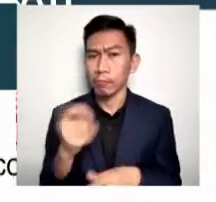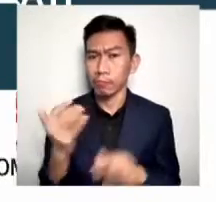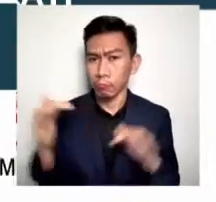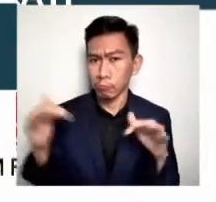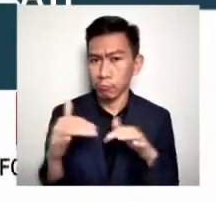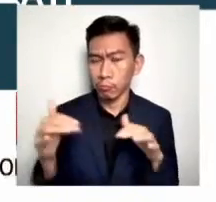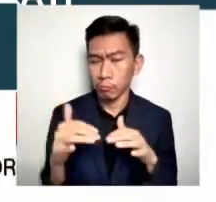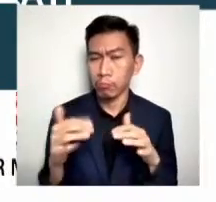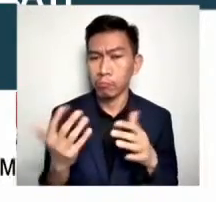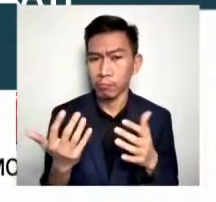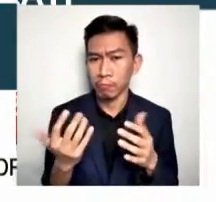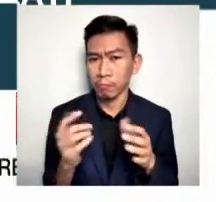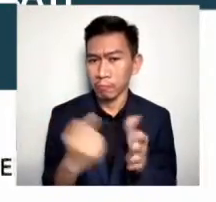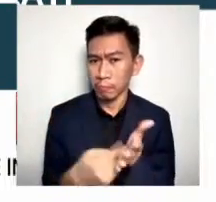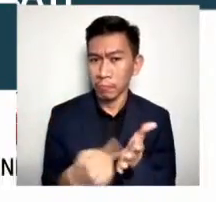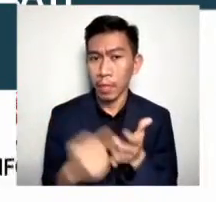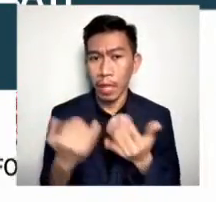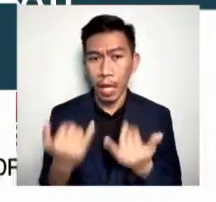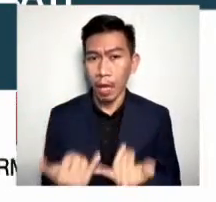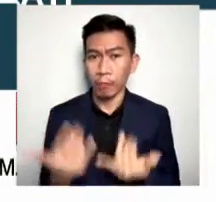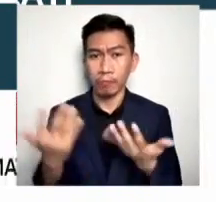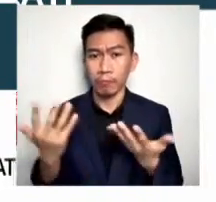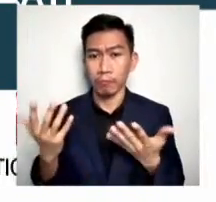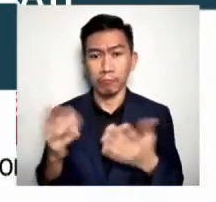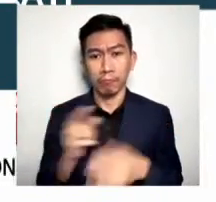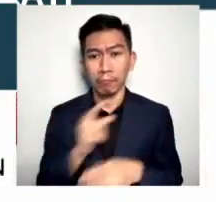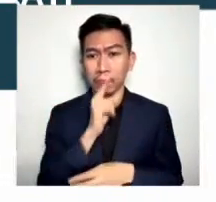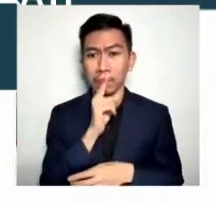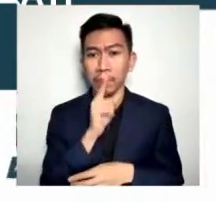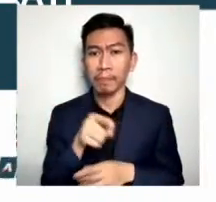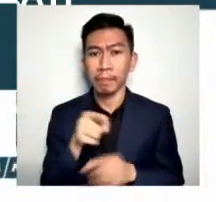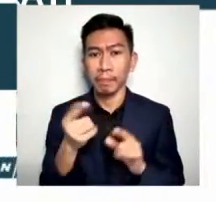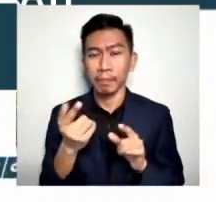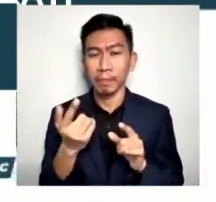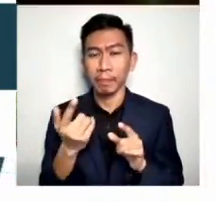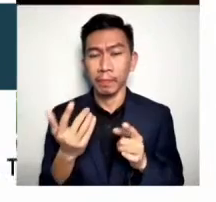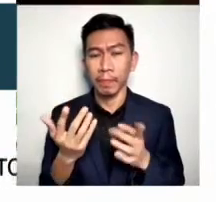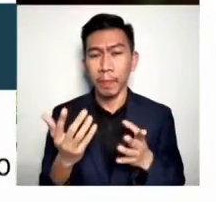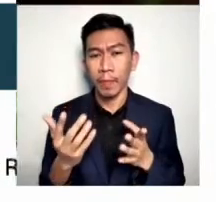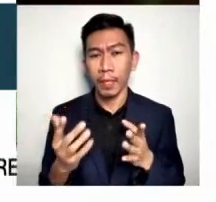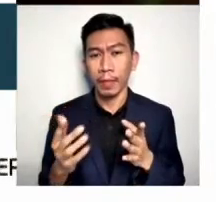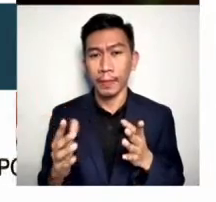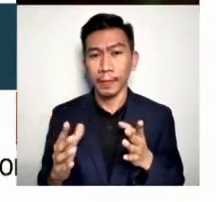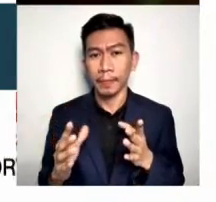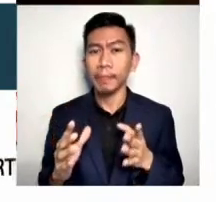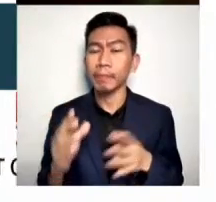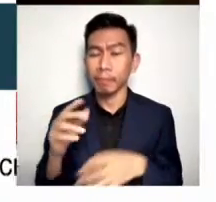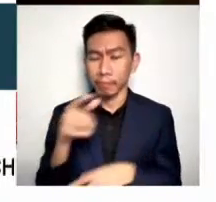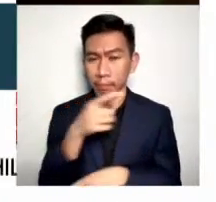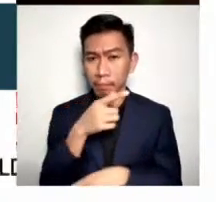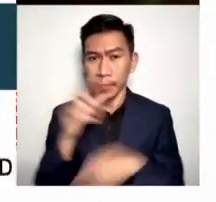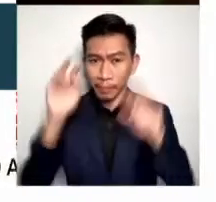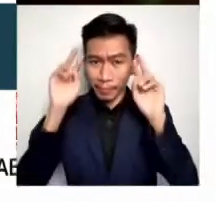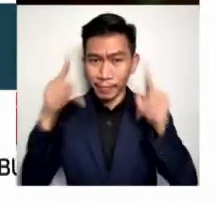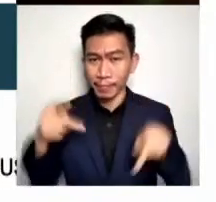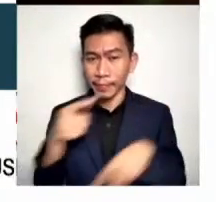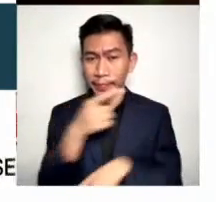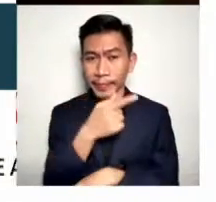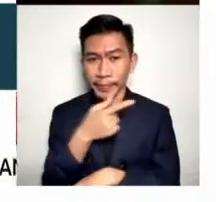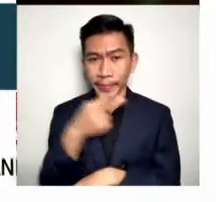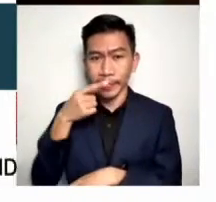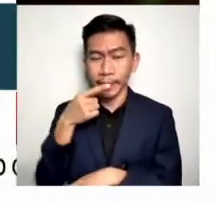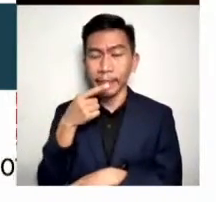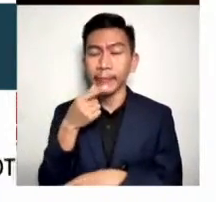Right now, there is no question that Vice President Lenny Robredo,